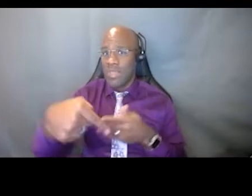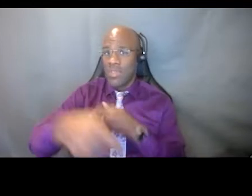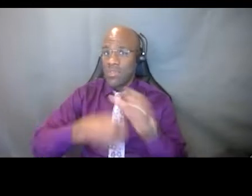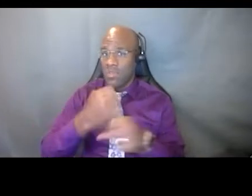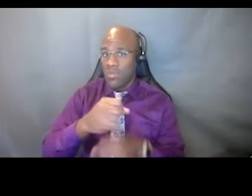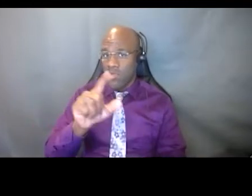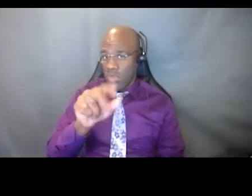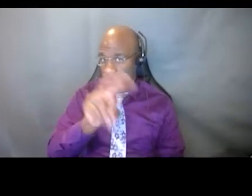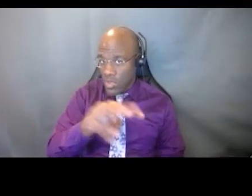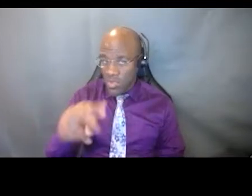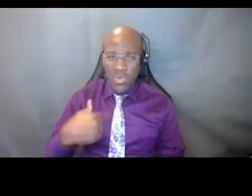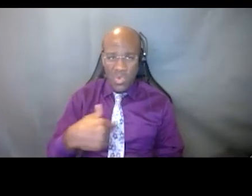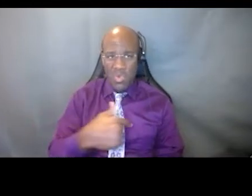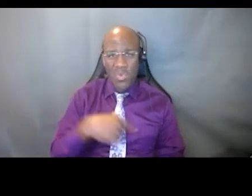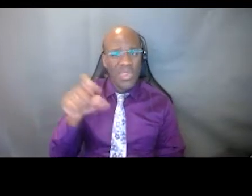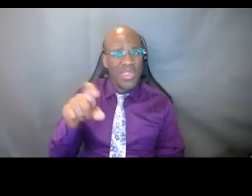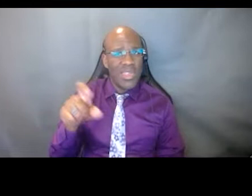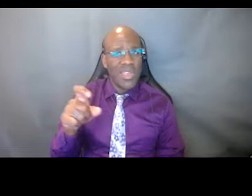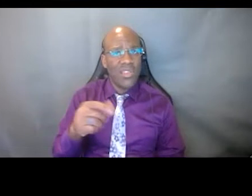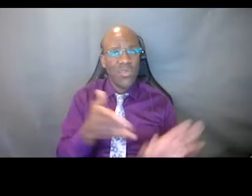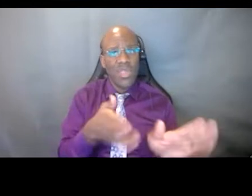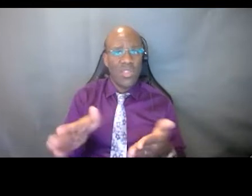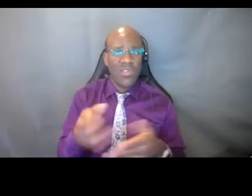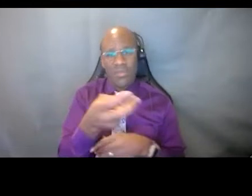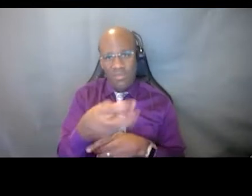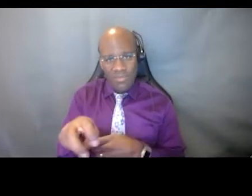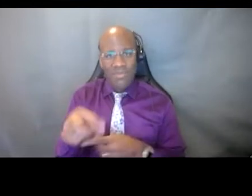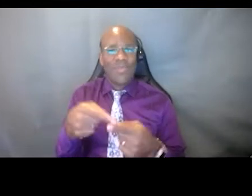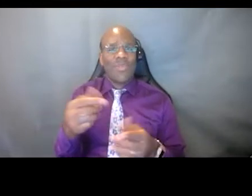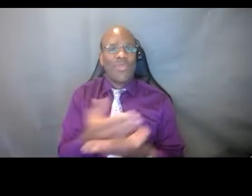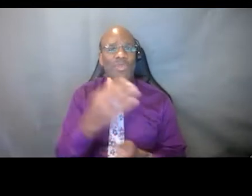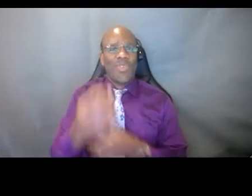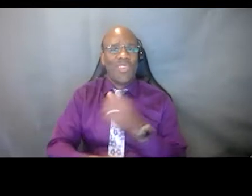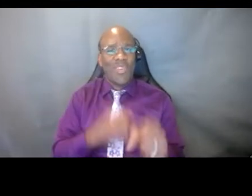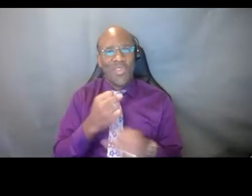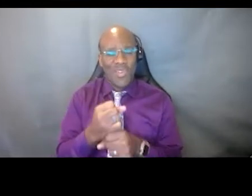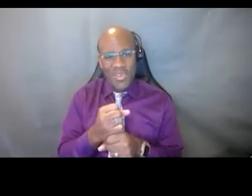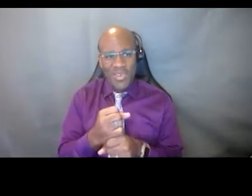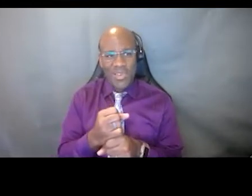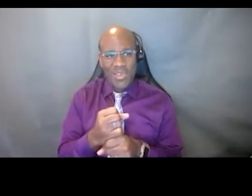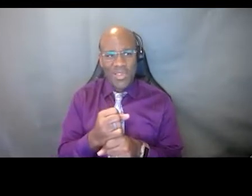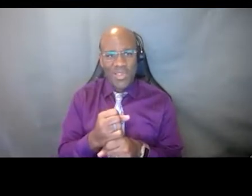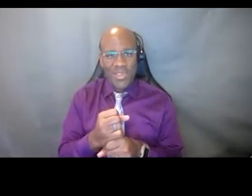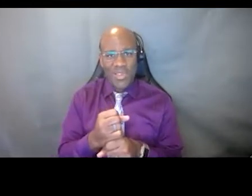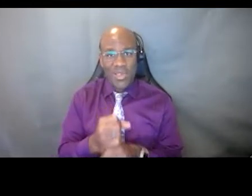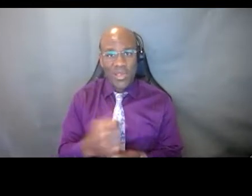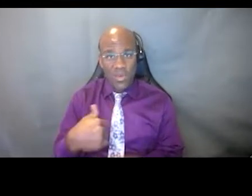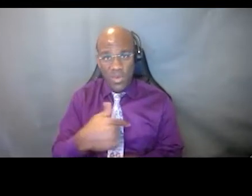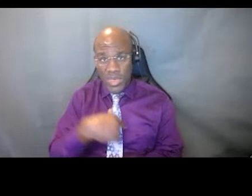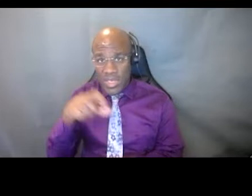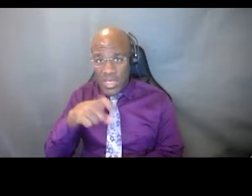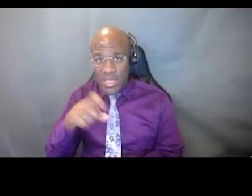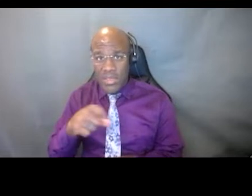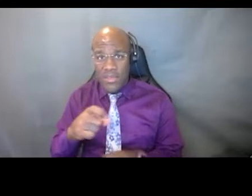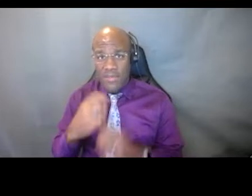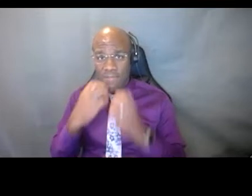we need to transition into this new year, that we're going to look to do self-care for ourselves to make sure